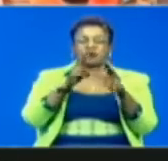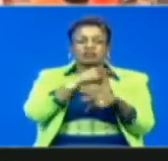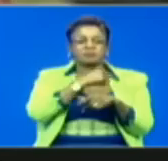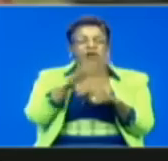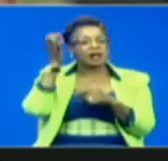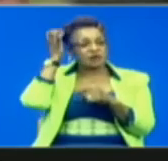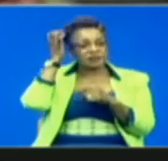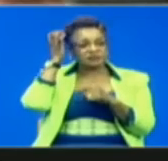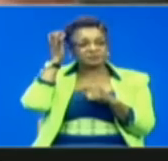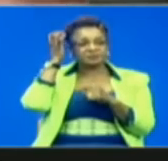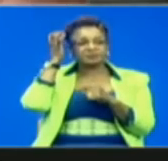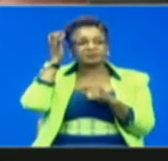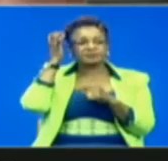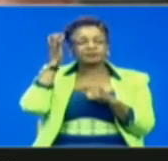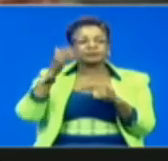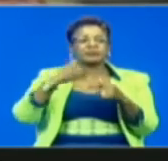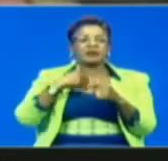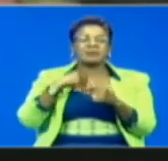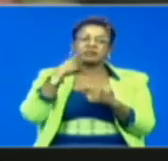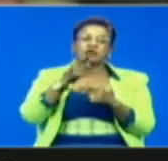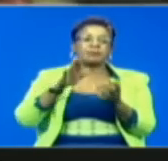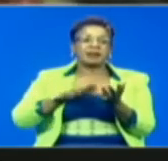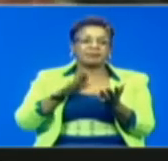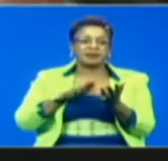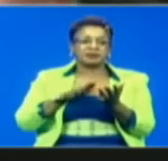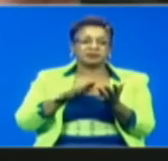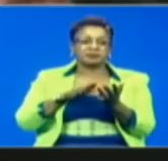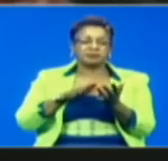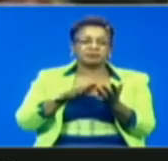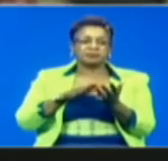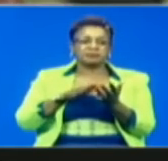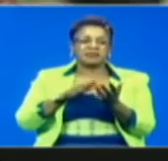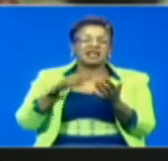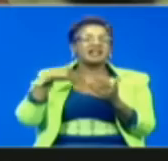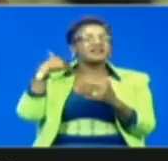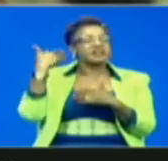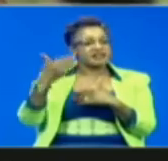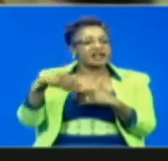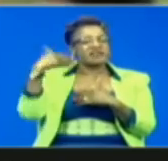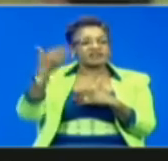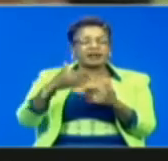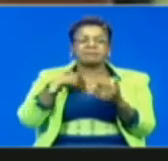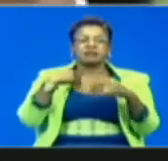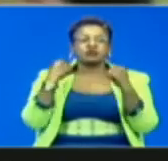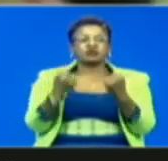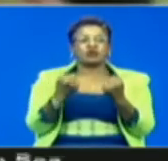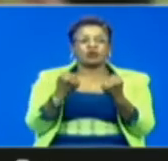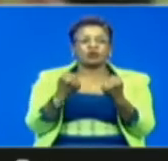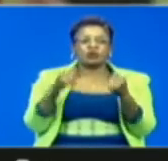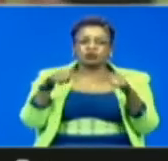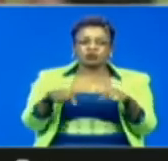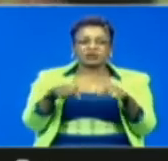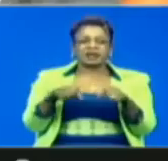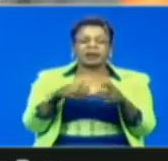Eldoret. Nilikuwa naambia mama, tutasimama. Kila siku mimi nimekuwa very strong. Lakini leo nimekuwa